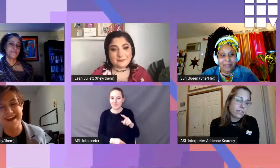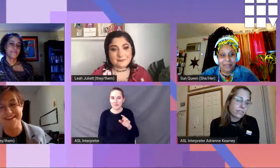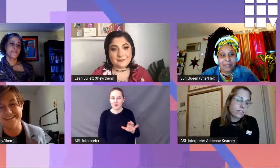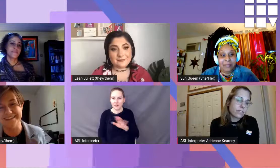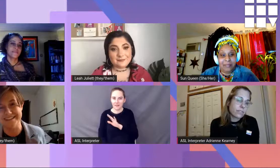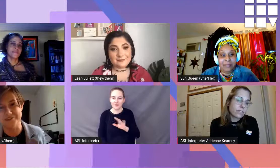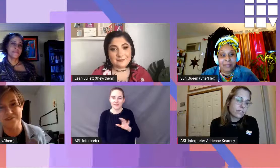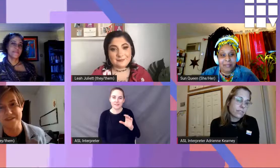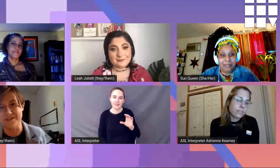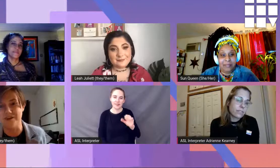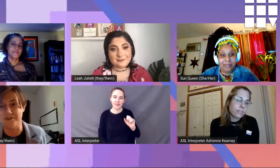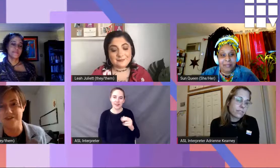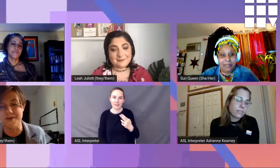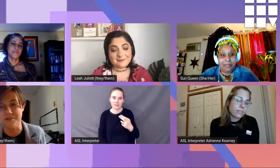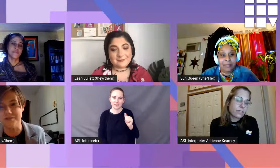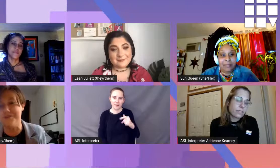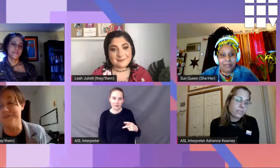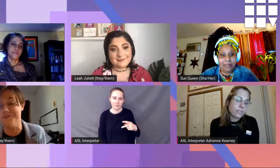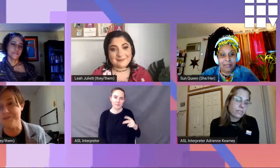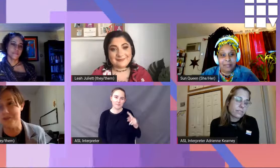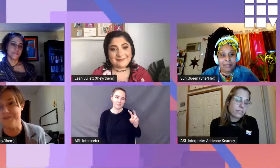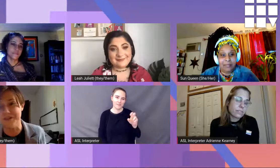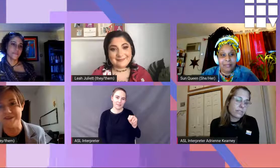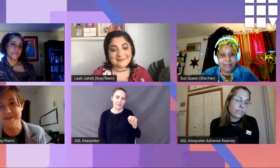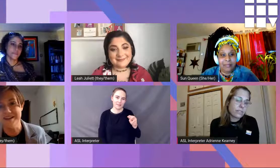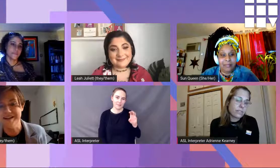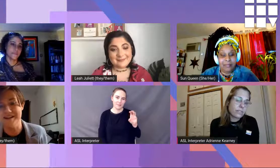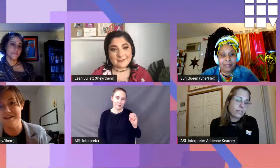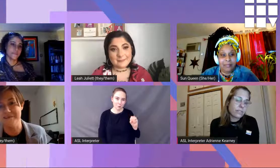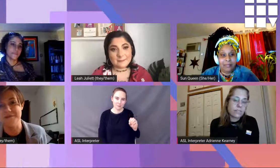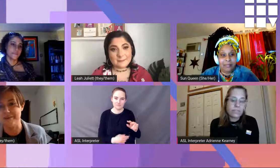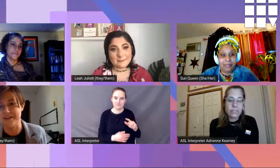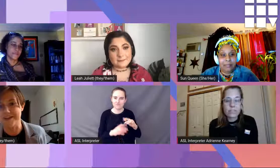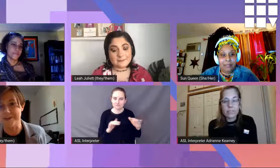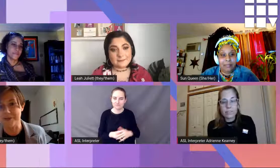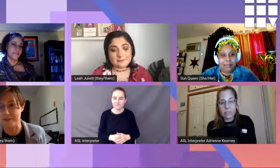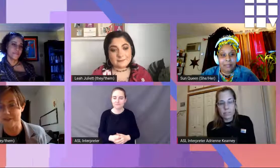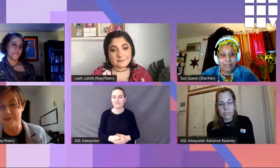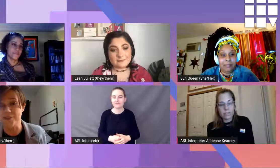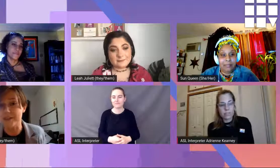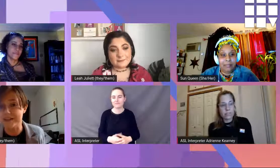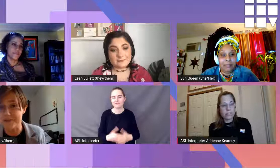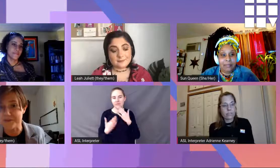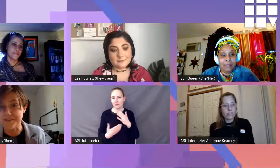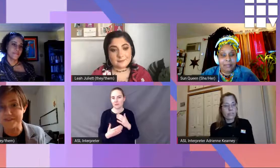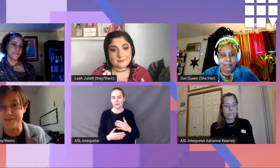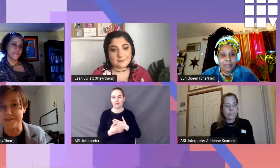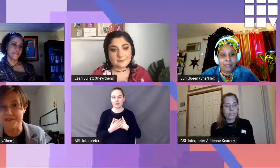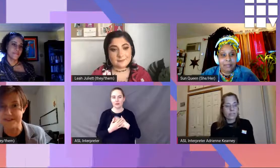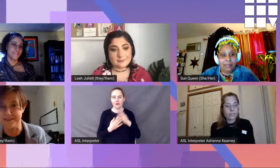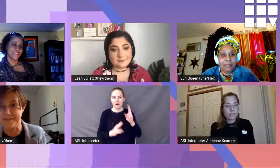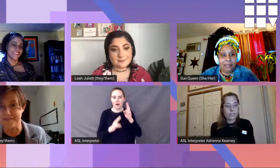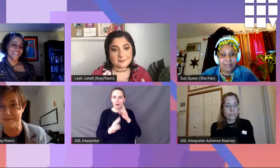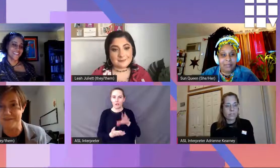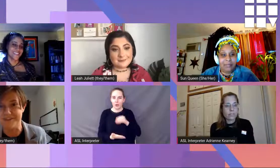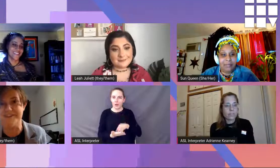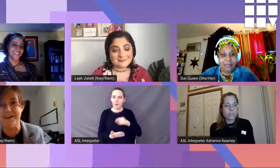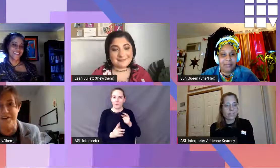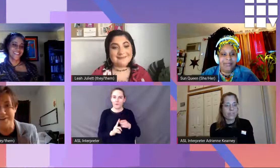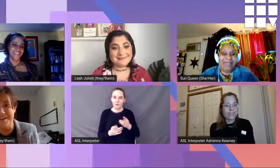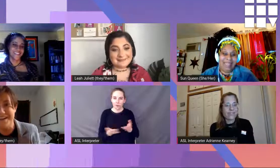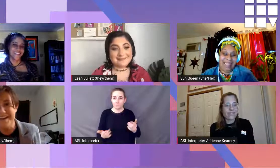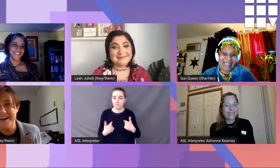here, and it's an honor to be able to learn from all of you. Especially as someone who is 23 and still figuring out a lot of my